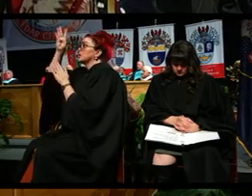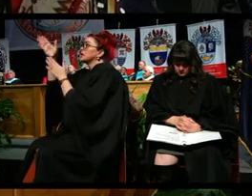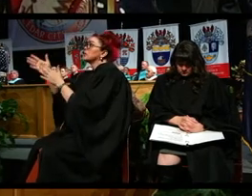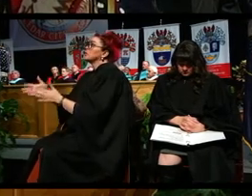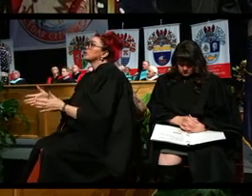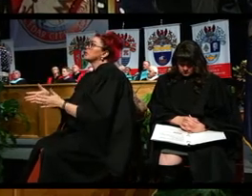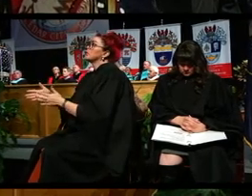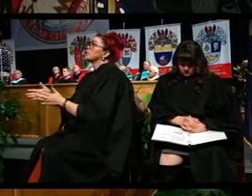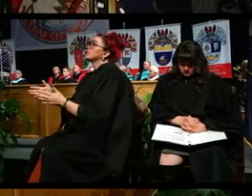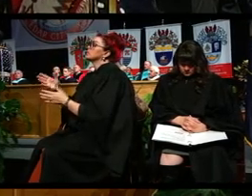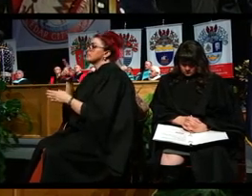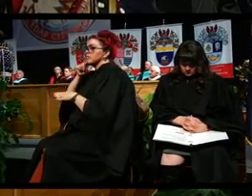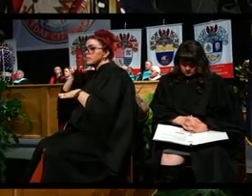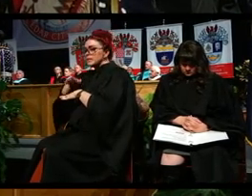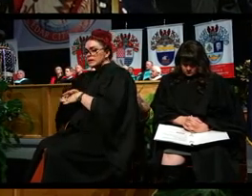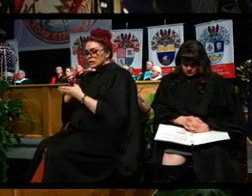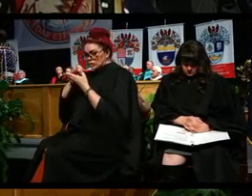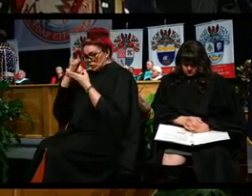that you will bless the students here